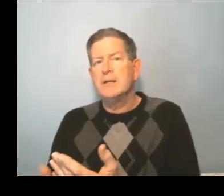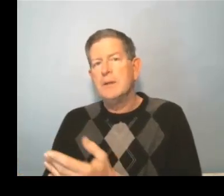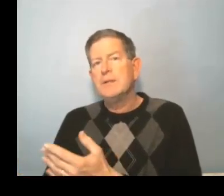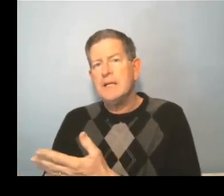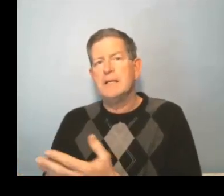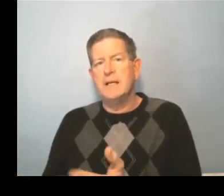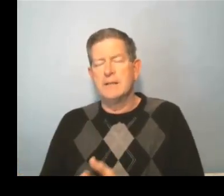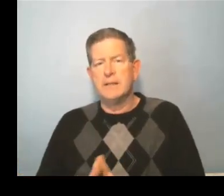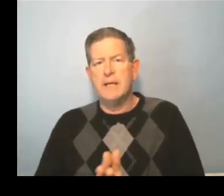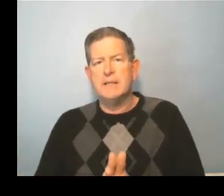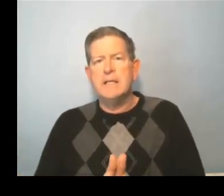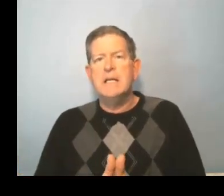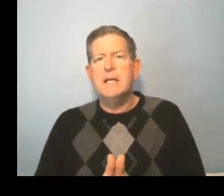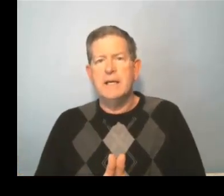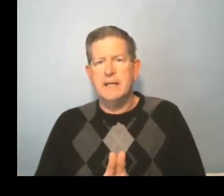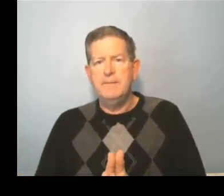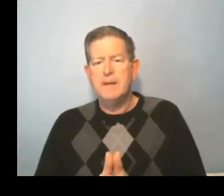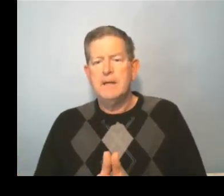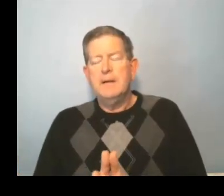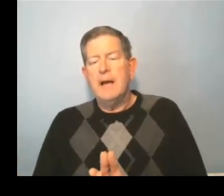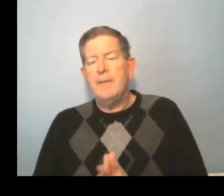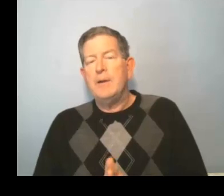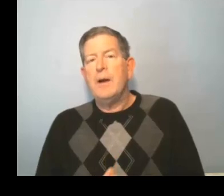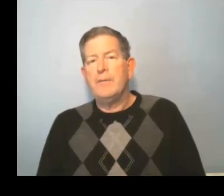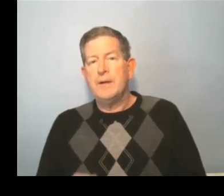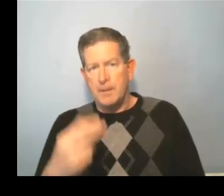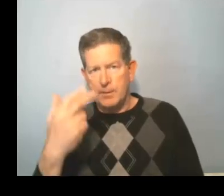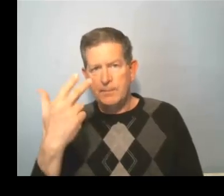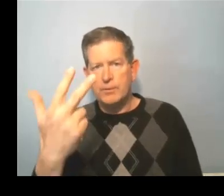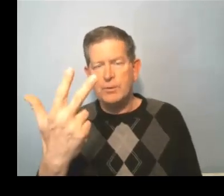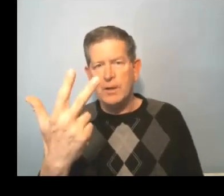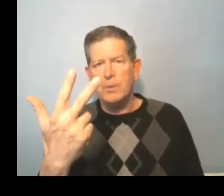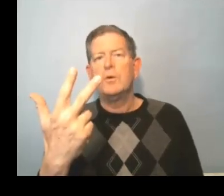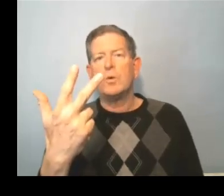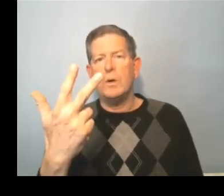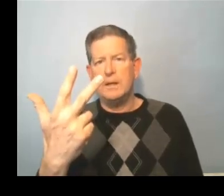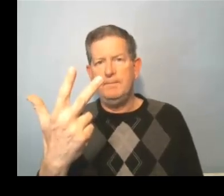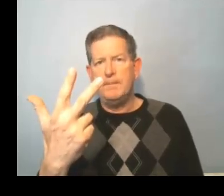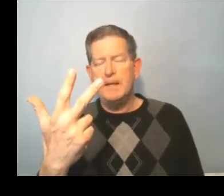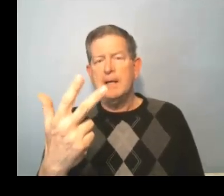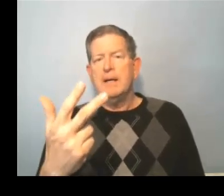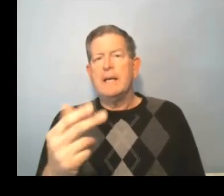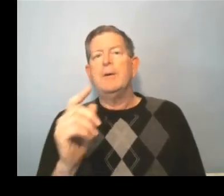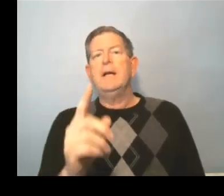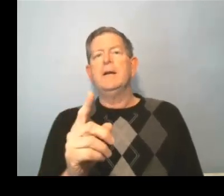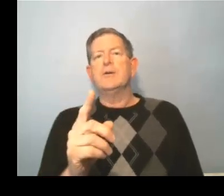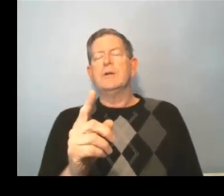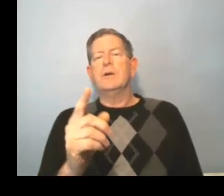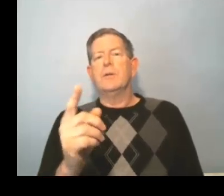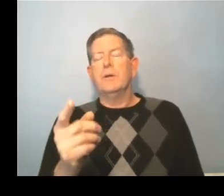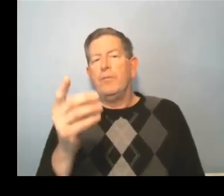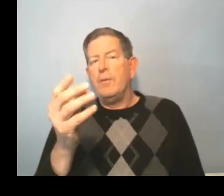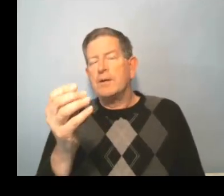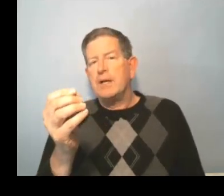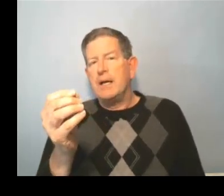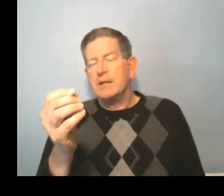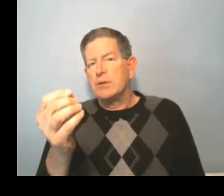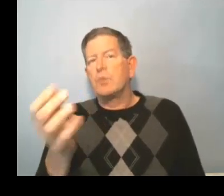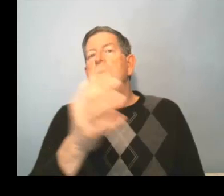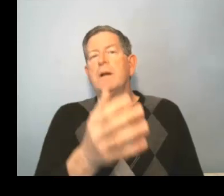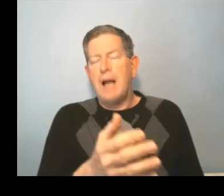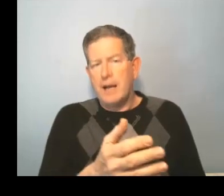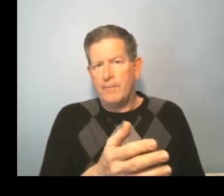as he is, but it's it is in this case. Il est. And then you have the number, which you know, trois. Now in English, if we want to